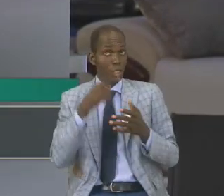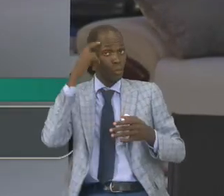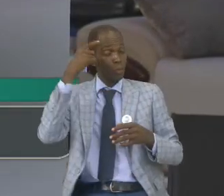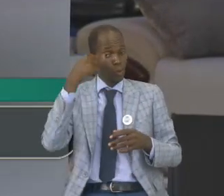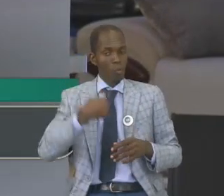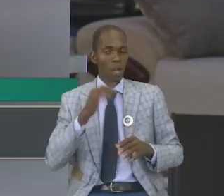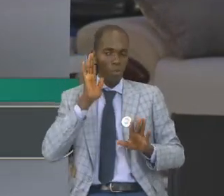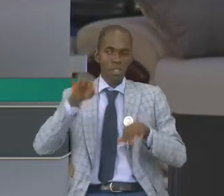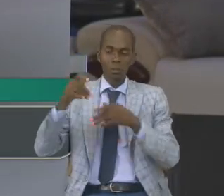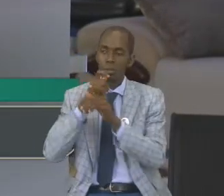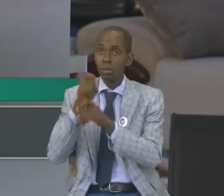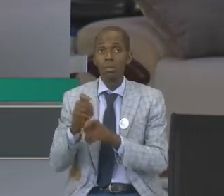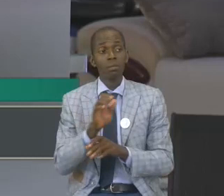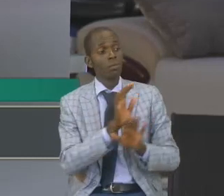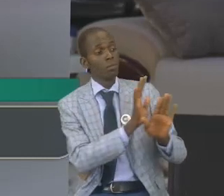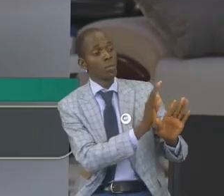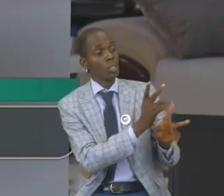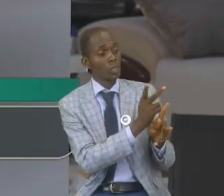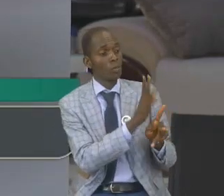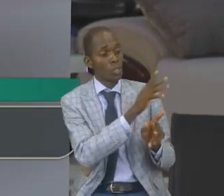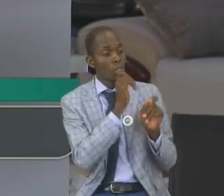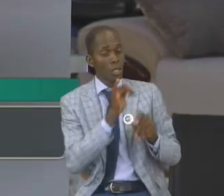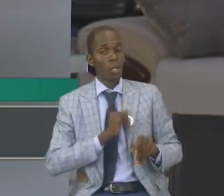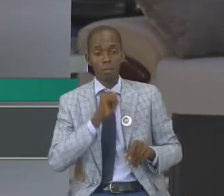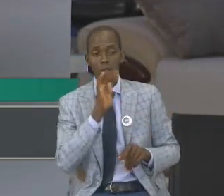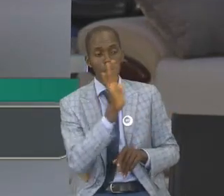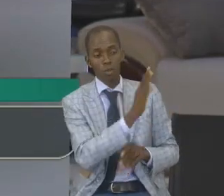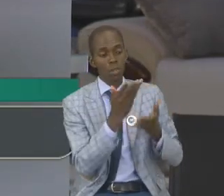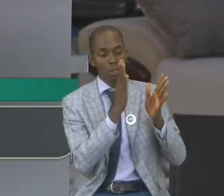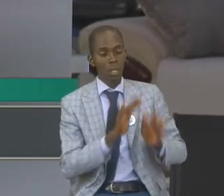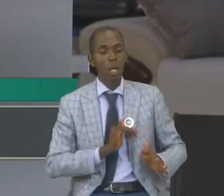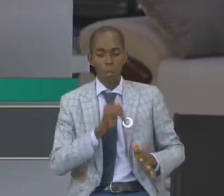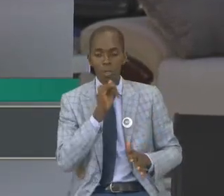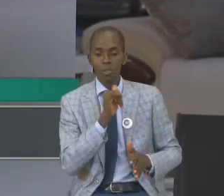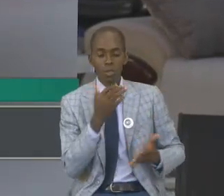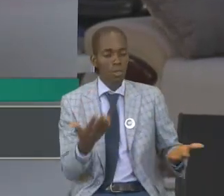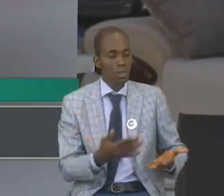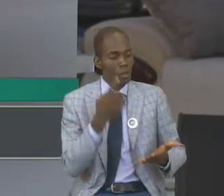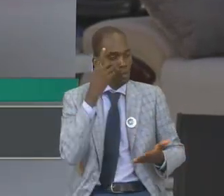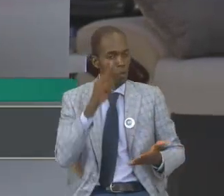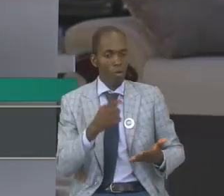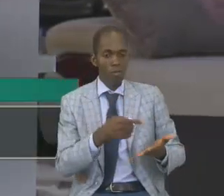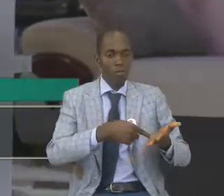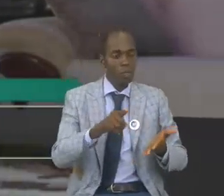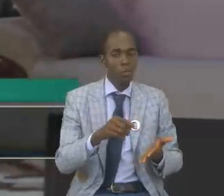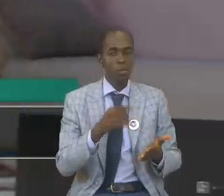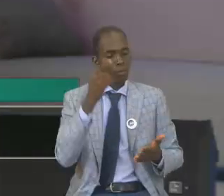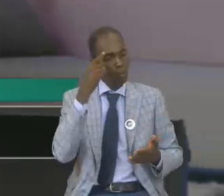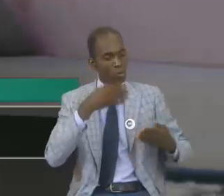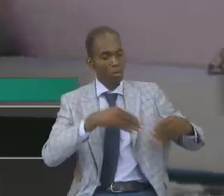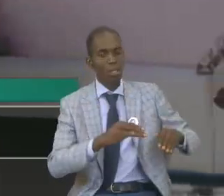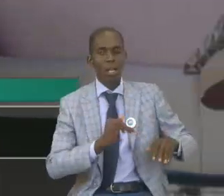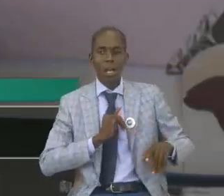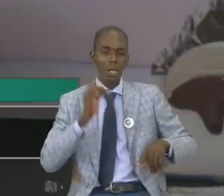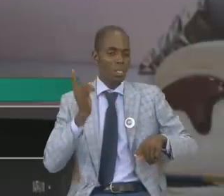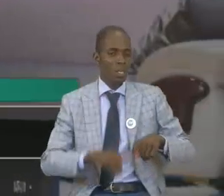I'm not your servant. I come here. I'm not for pay. And I'm not for sale. And you cannot sell the gifts.